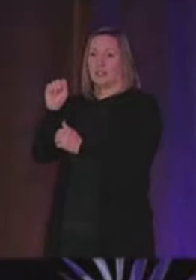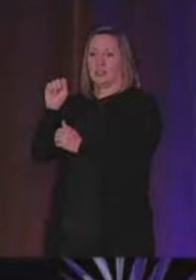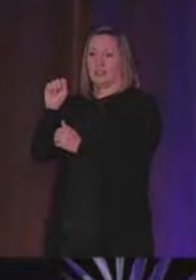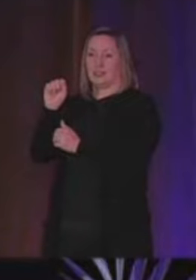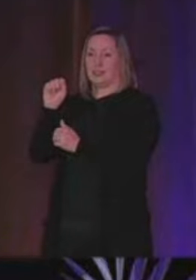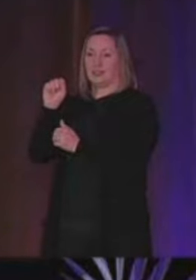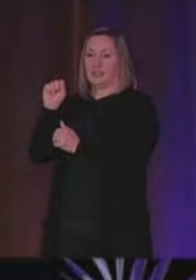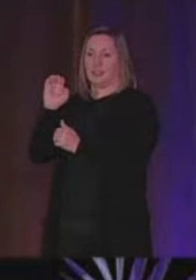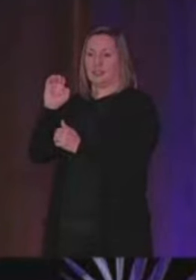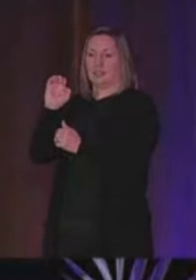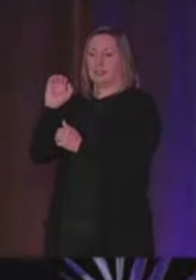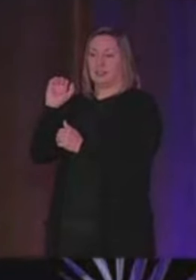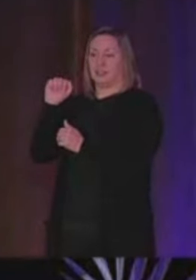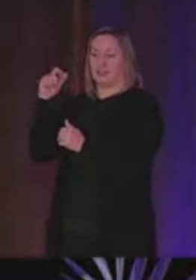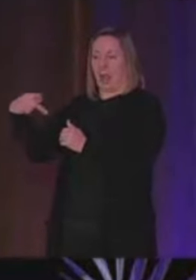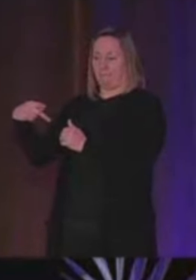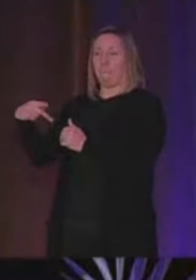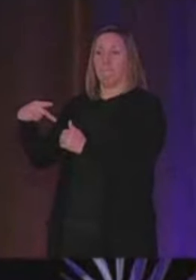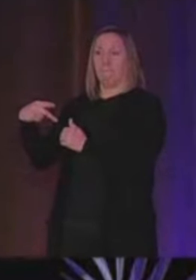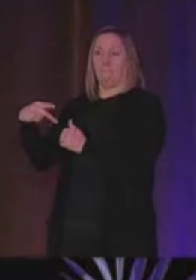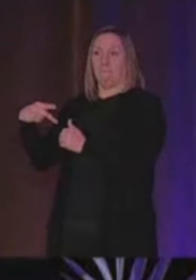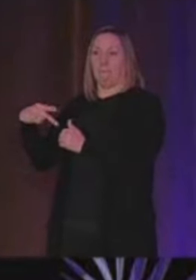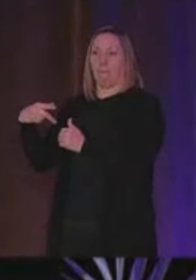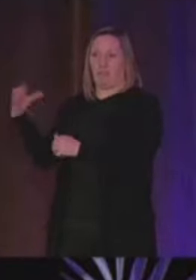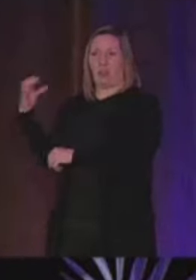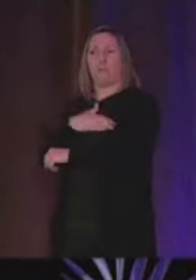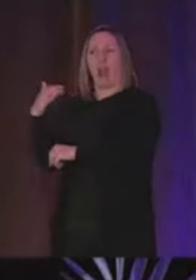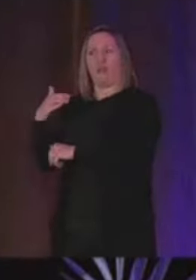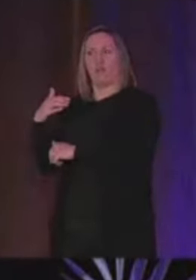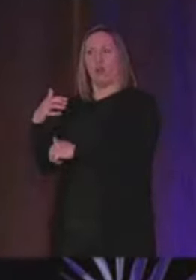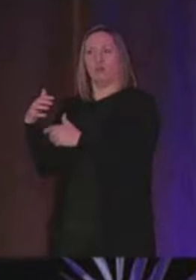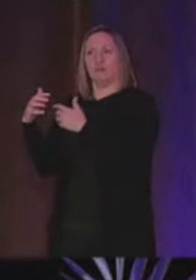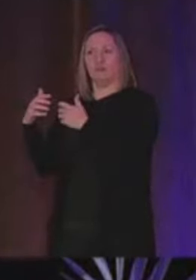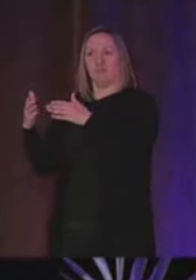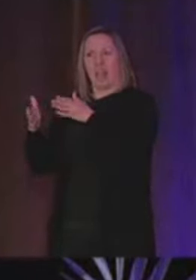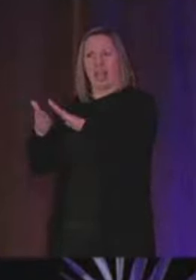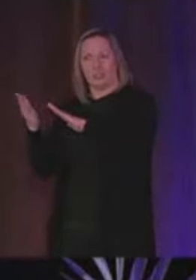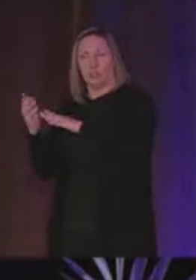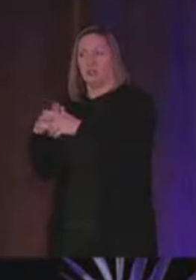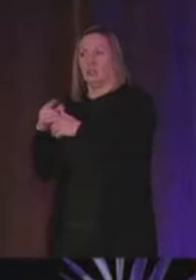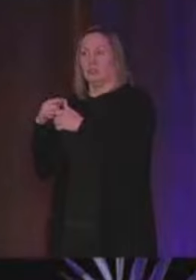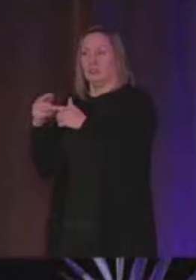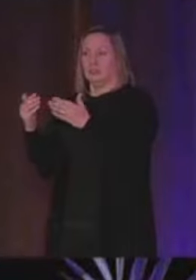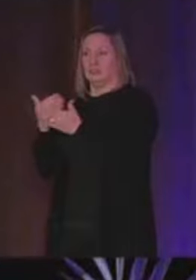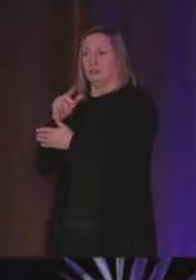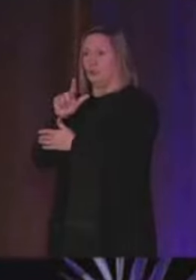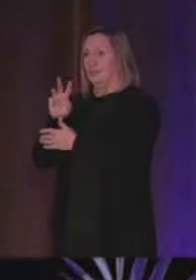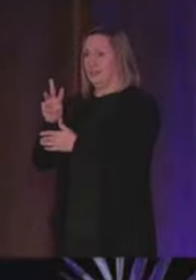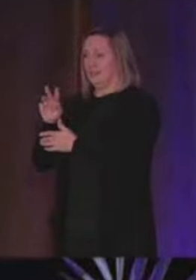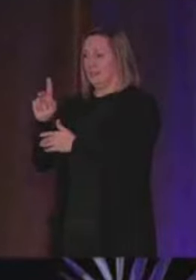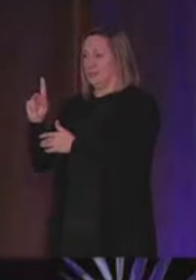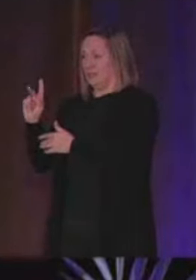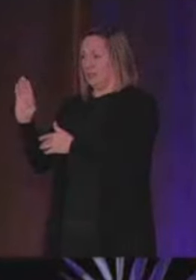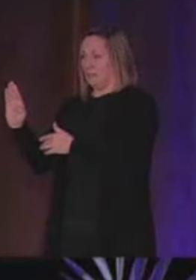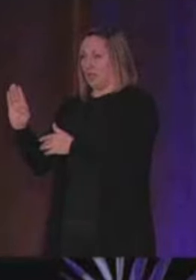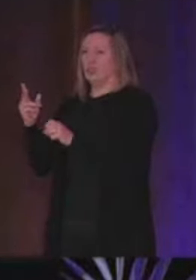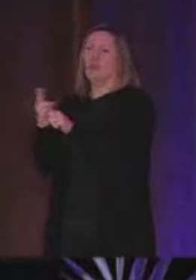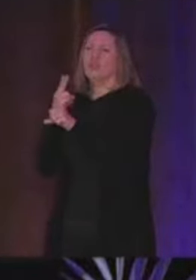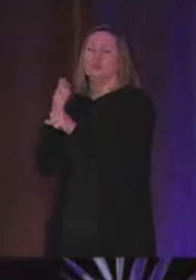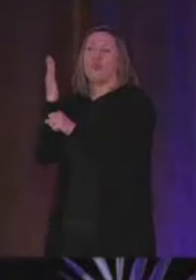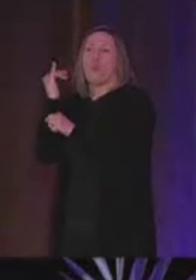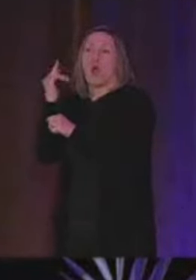GSAP is a very powerful animation engine. Besides its non-negligible weight of 26 kilobytes, we often choose it because